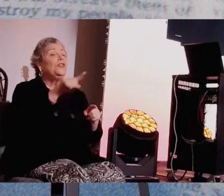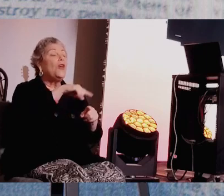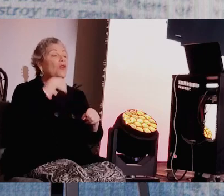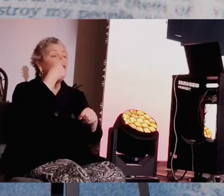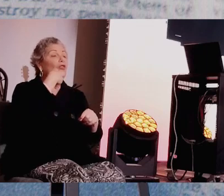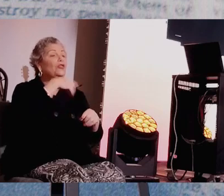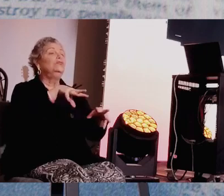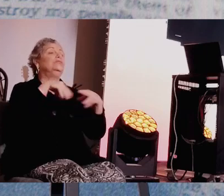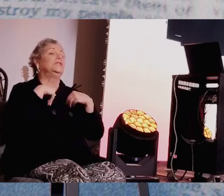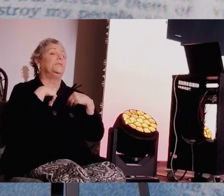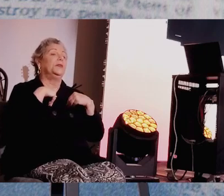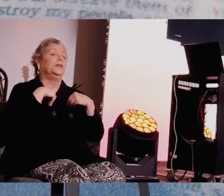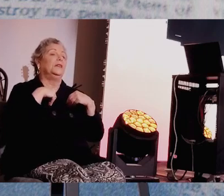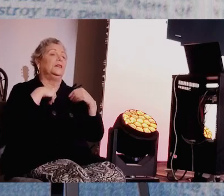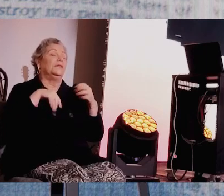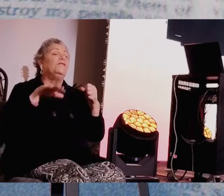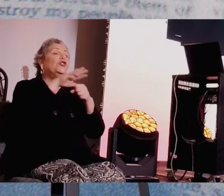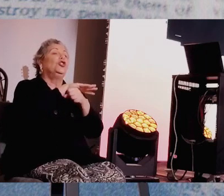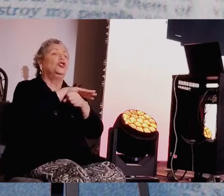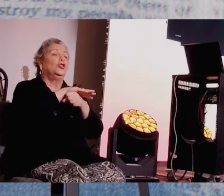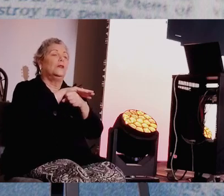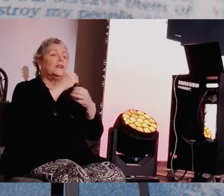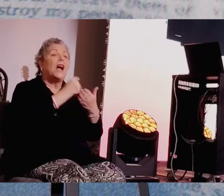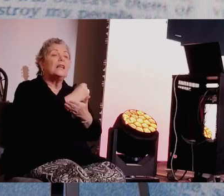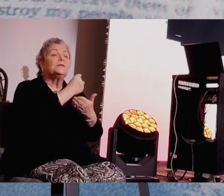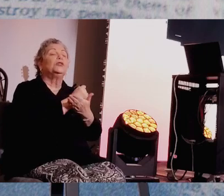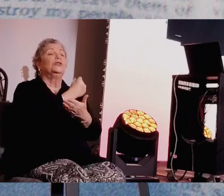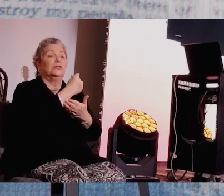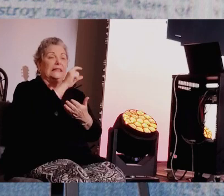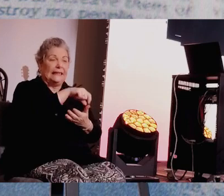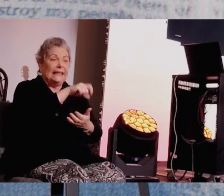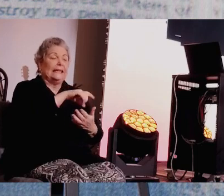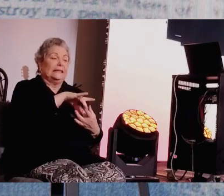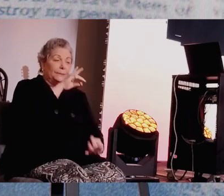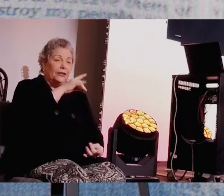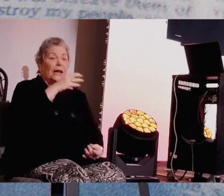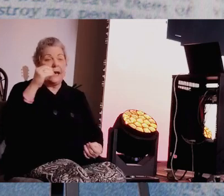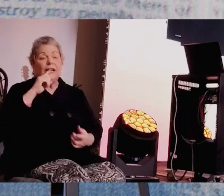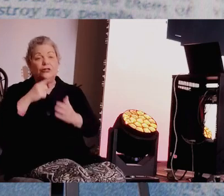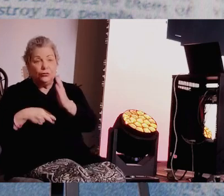with the fullness of the gospel, that need the fullness of the gospel, both spirit and truth,